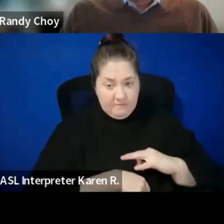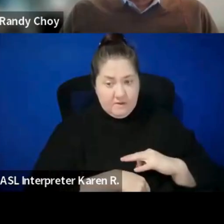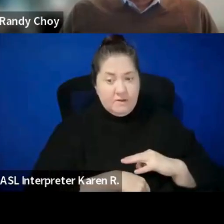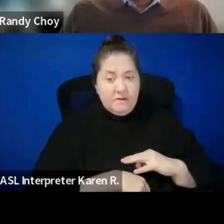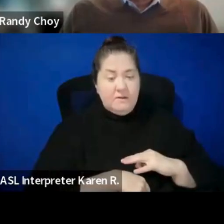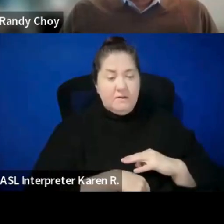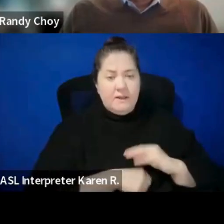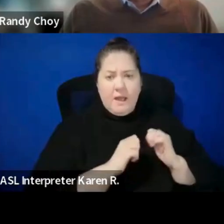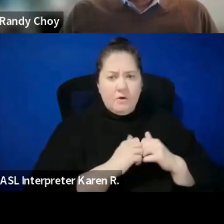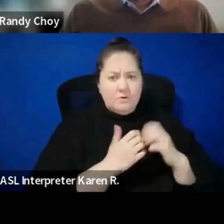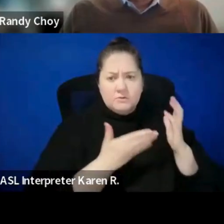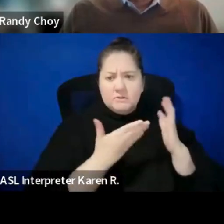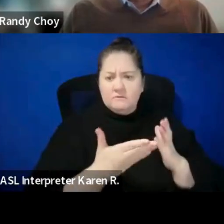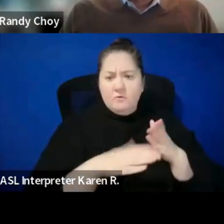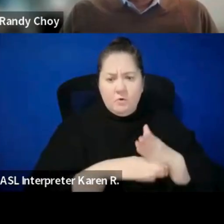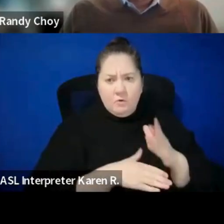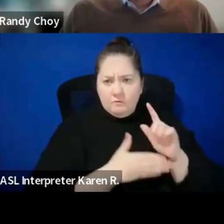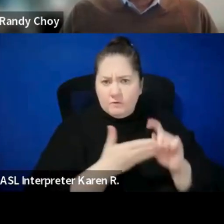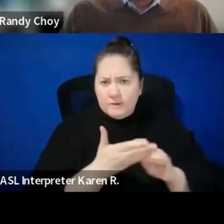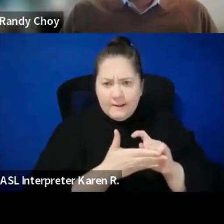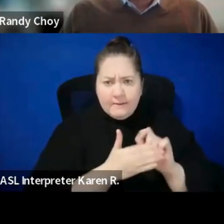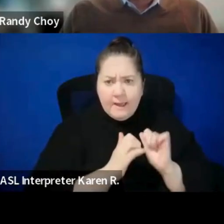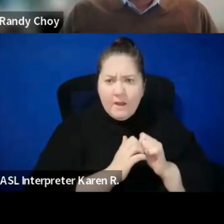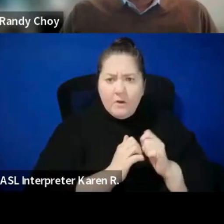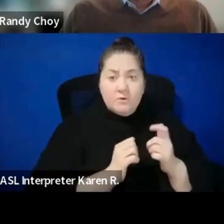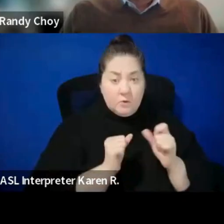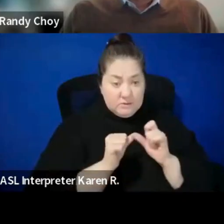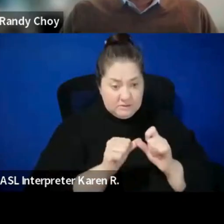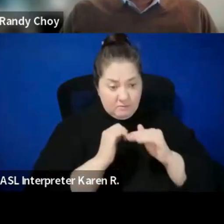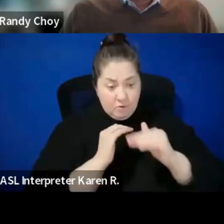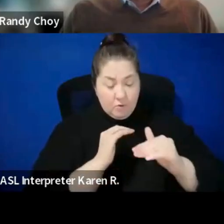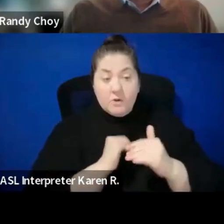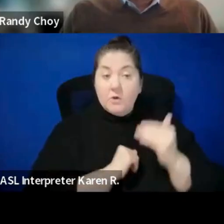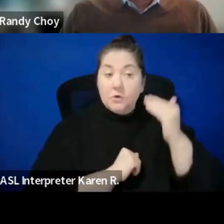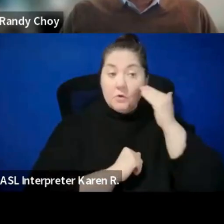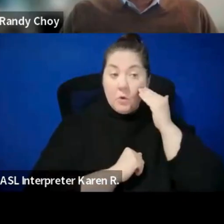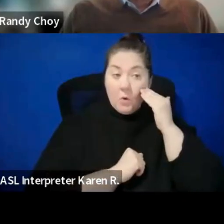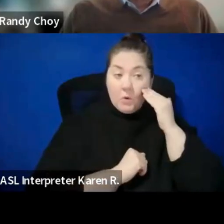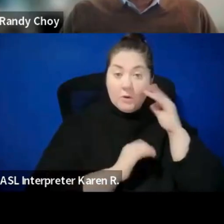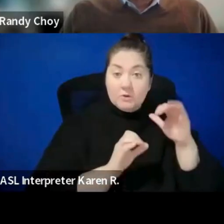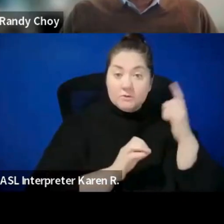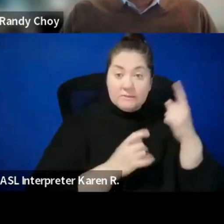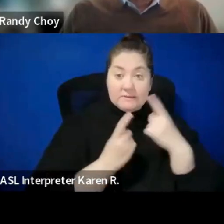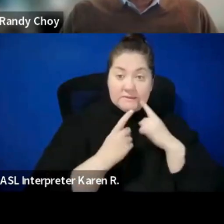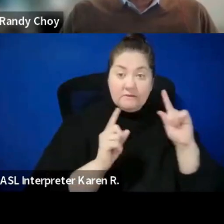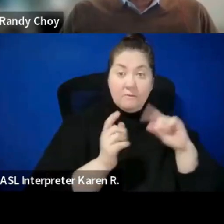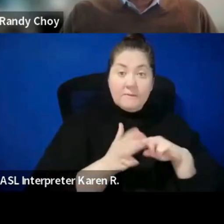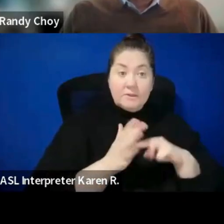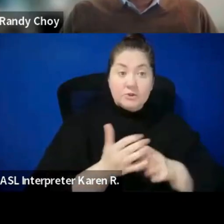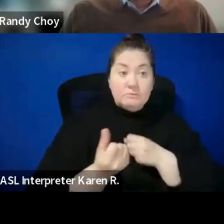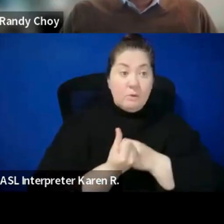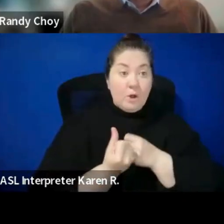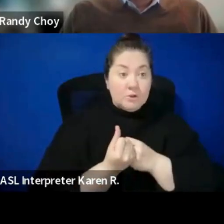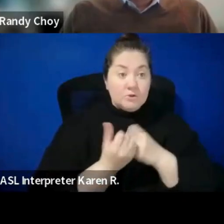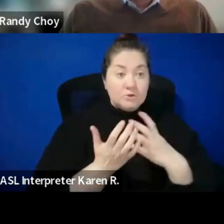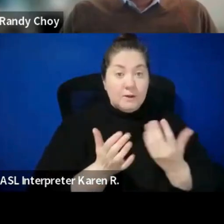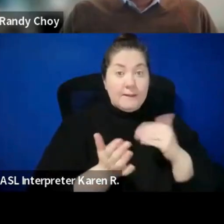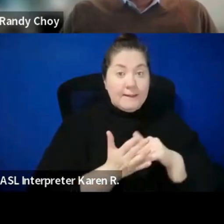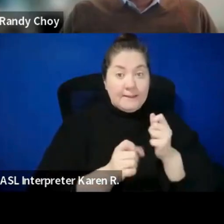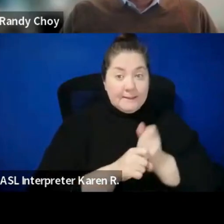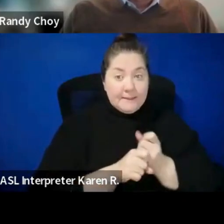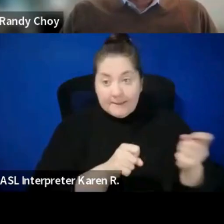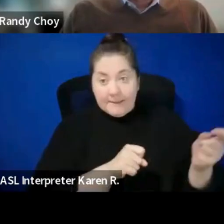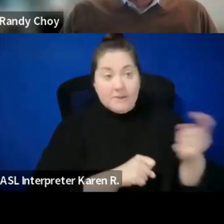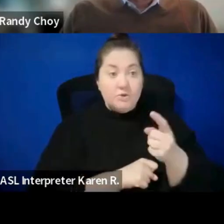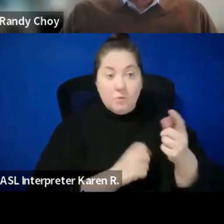deliver those over time so it's sustainable. Because if you do something and it's successful, your sponsor will want to do it again next year. And so